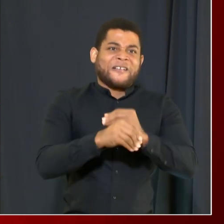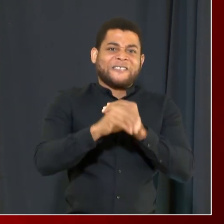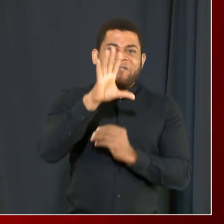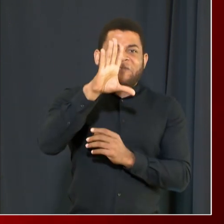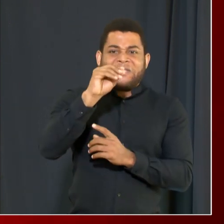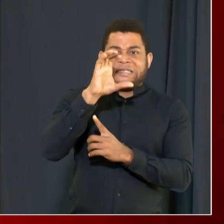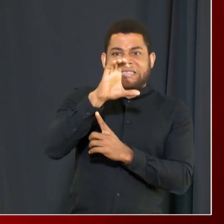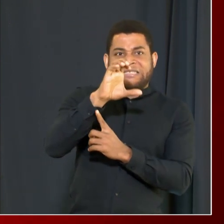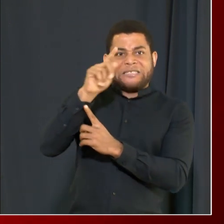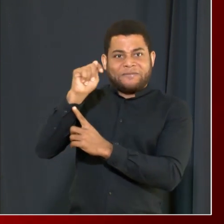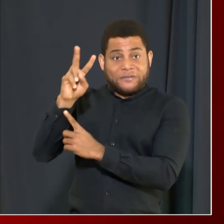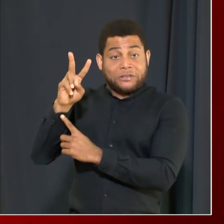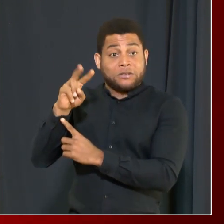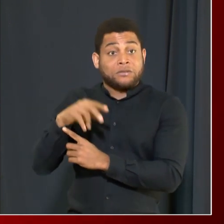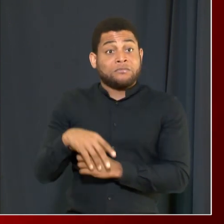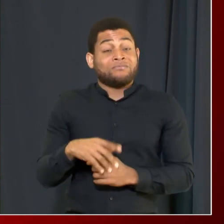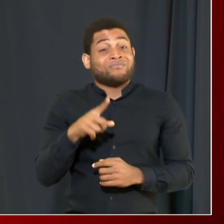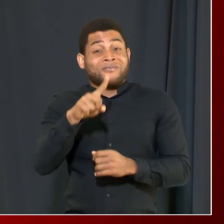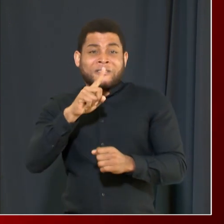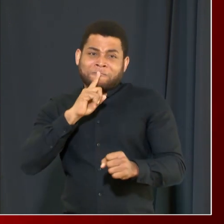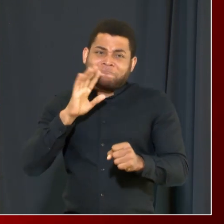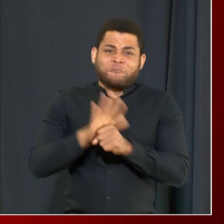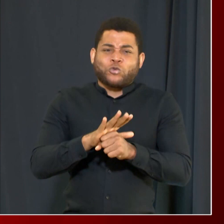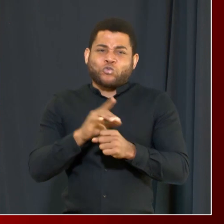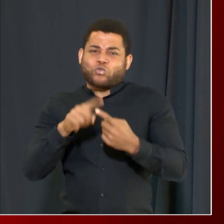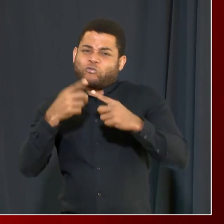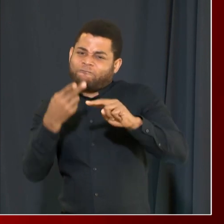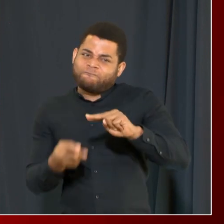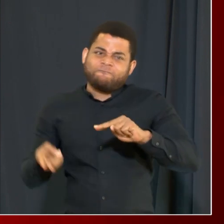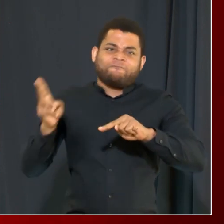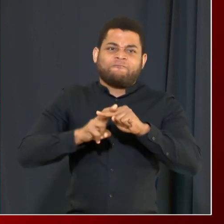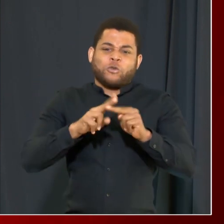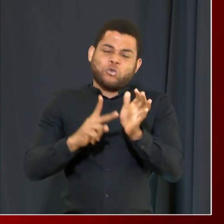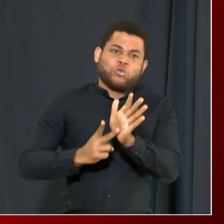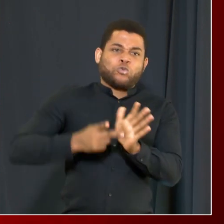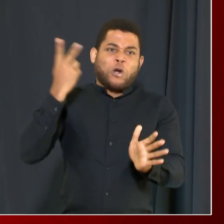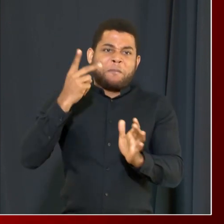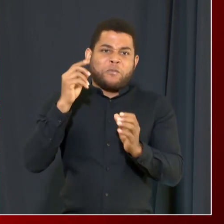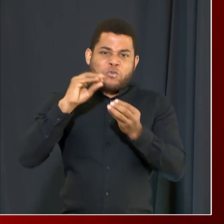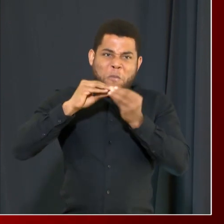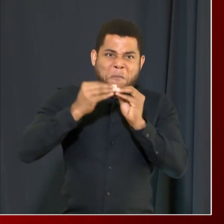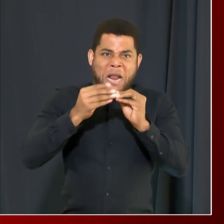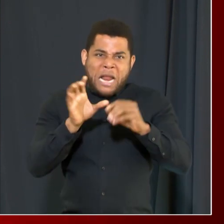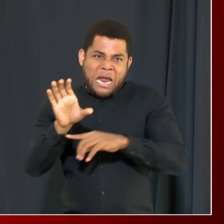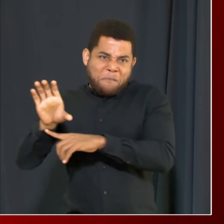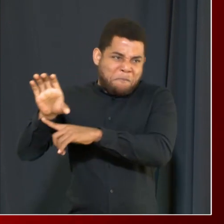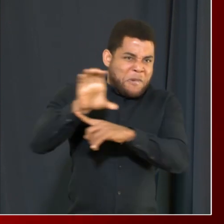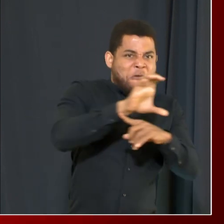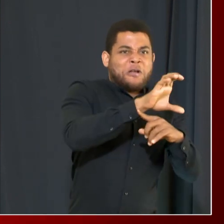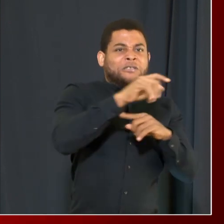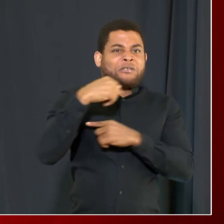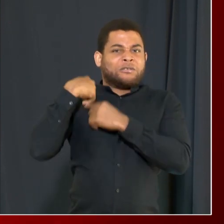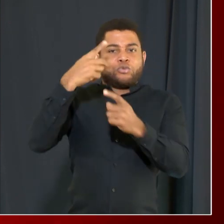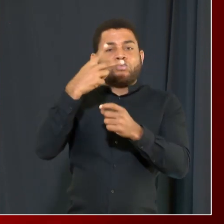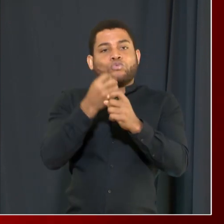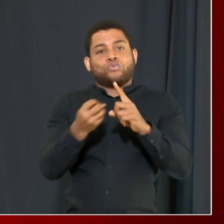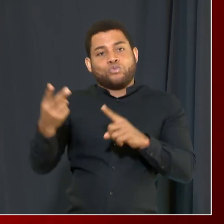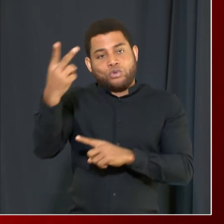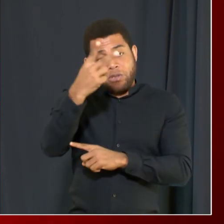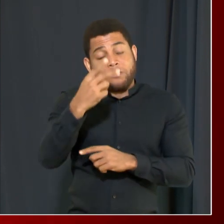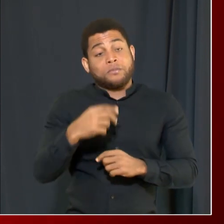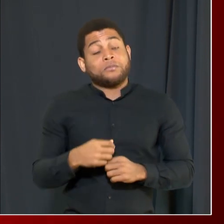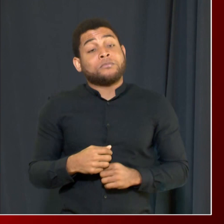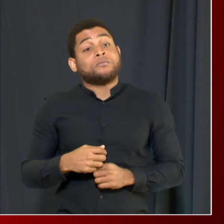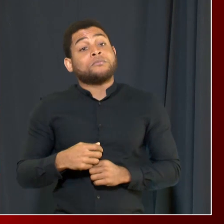Mayor Bowser has committed to doubling the number of cameras citywide over the next 2 years. This is in response to